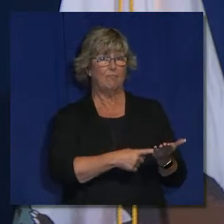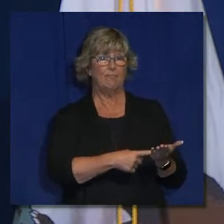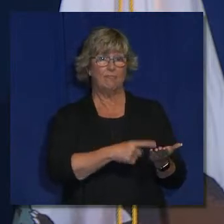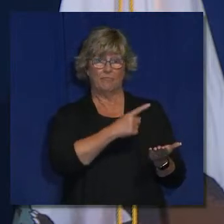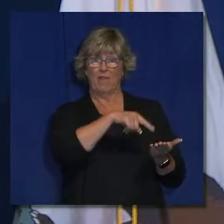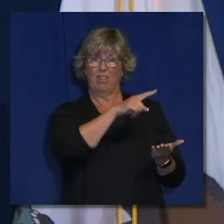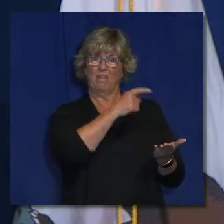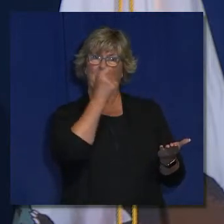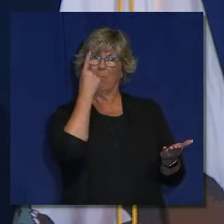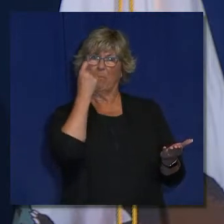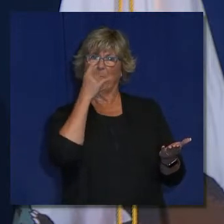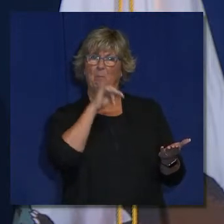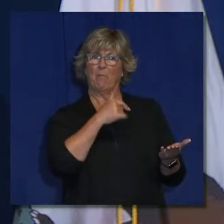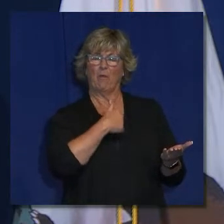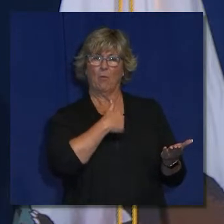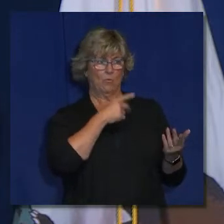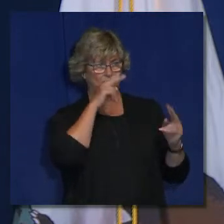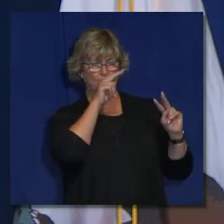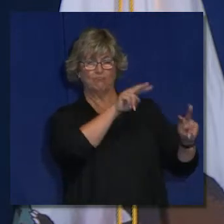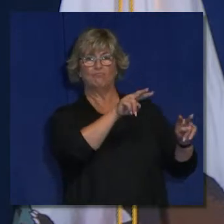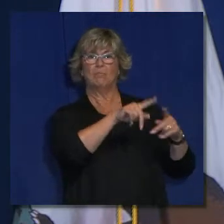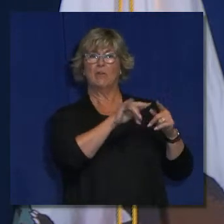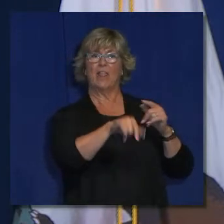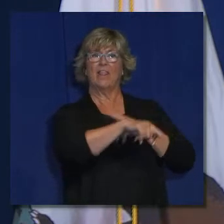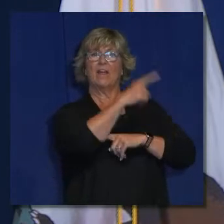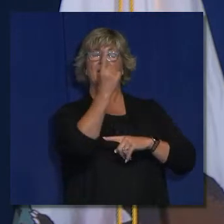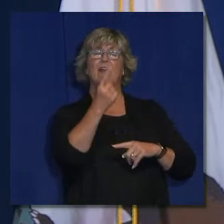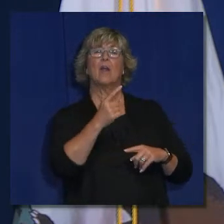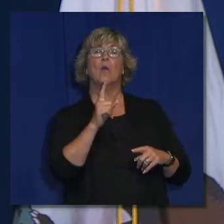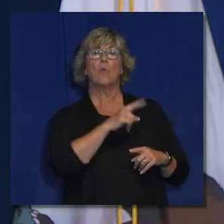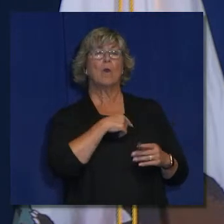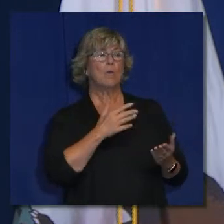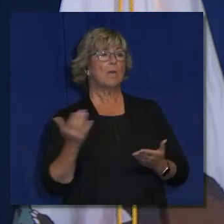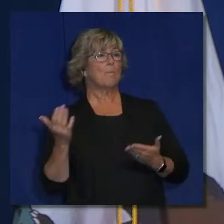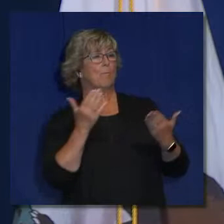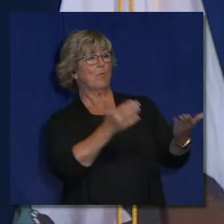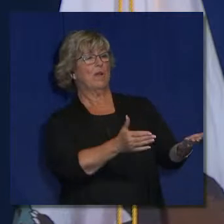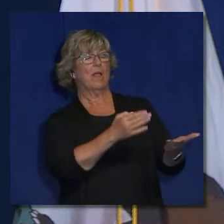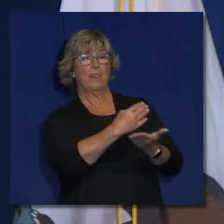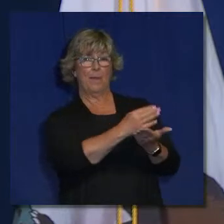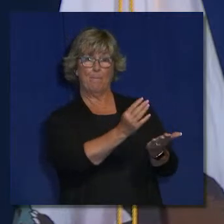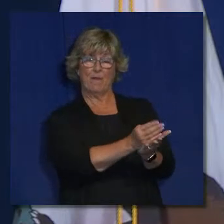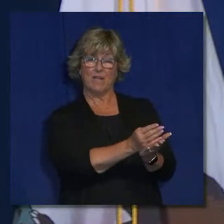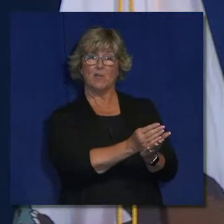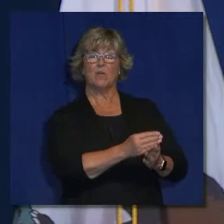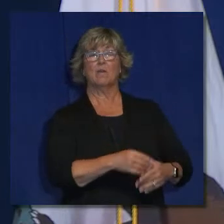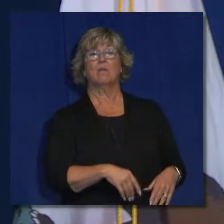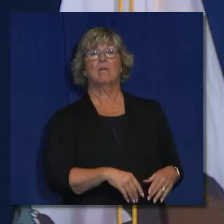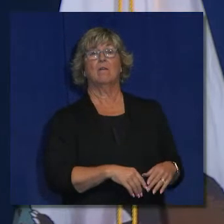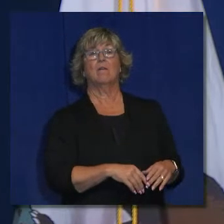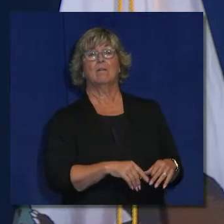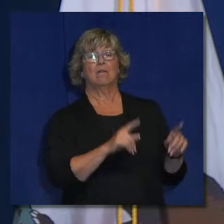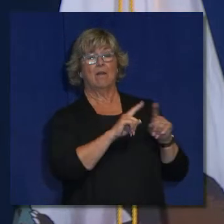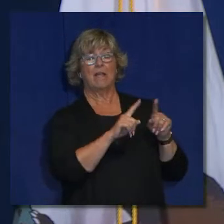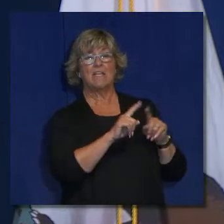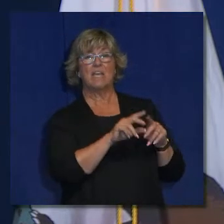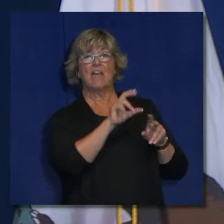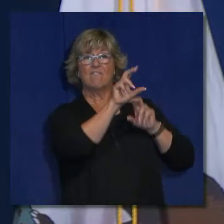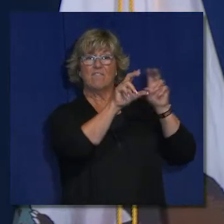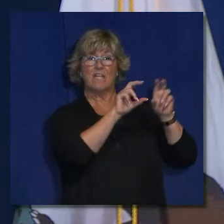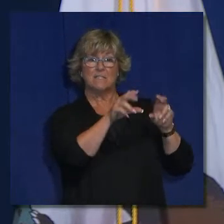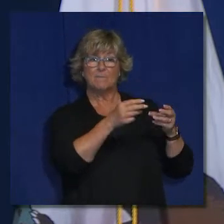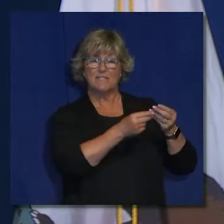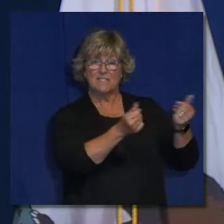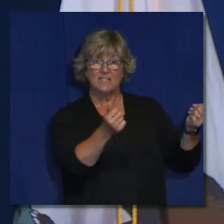understandable. And as a consequence, we've been all looking forward to this day where we present that budget. We put out a broader investment strategy,